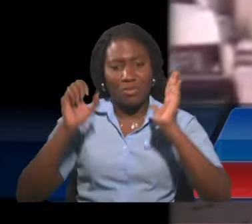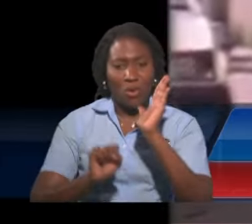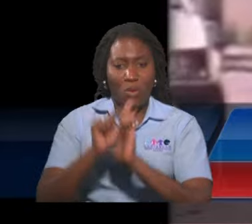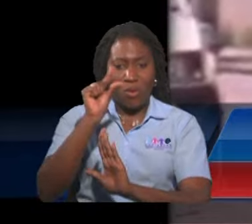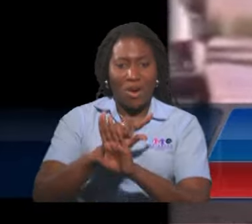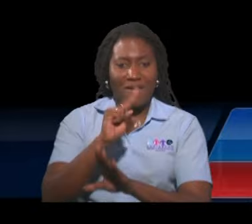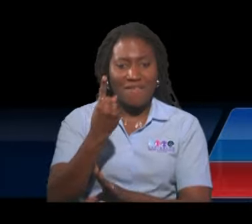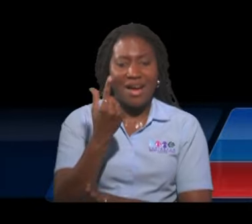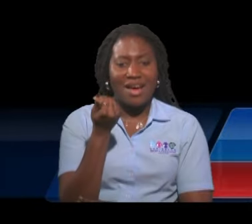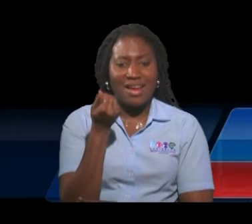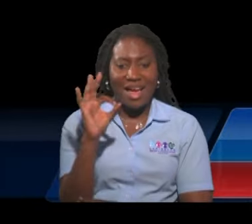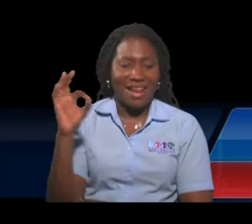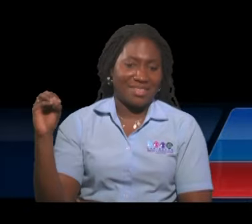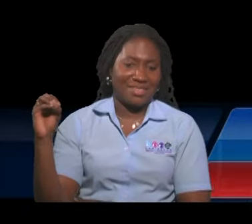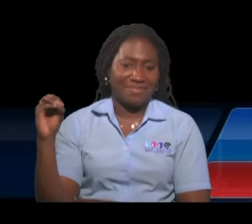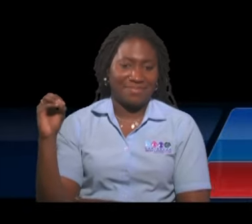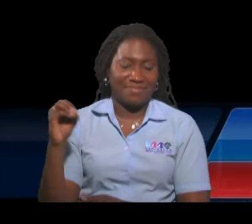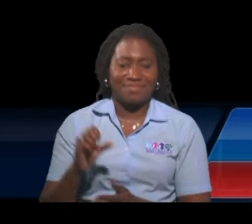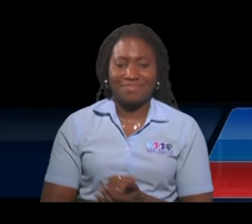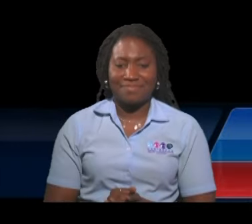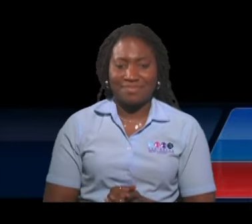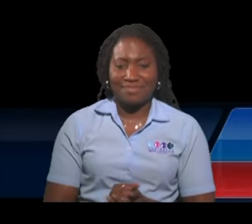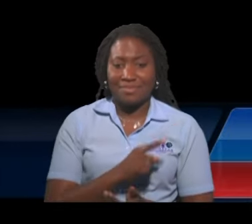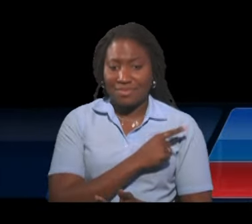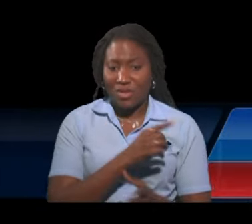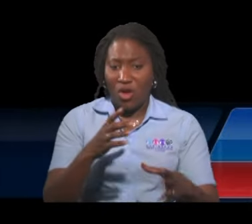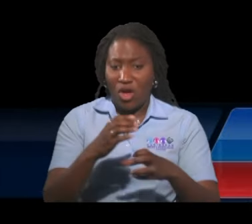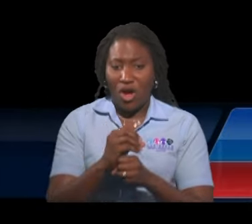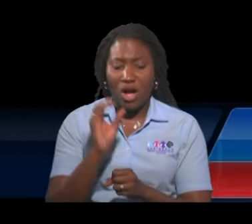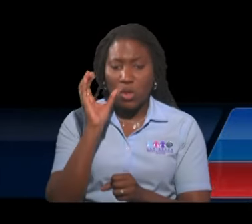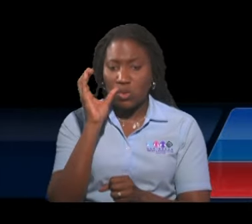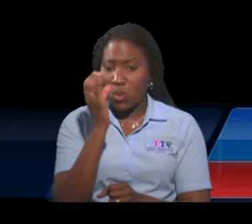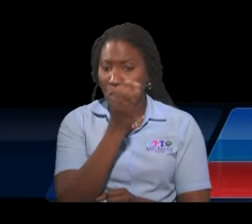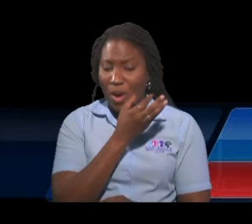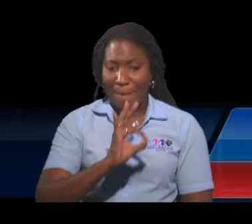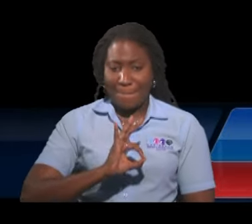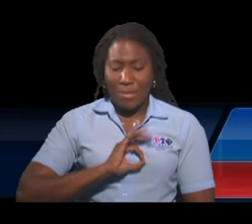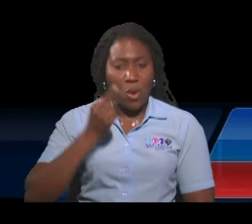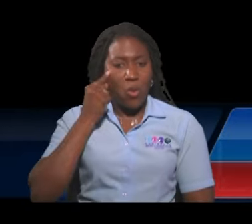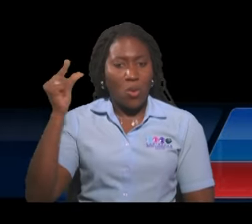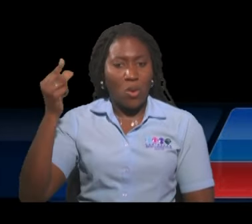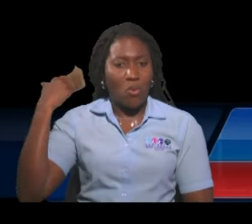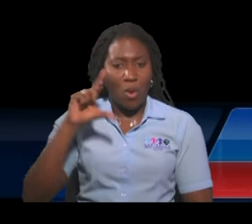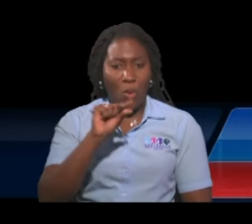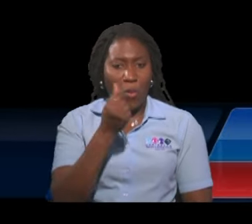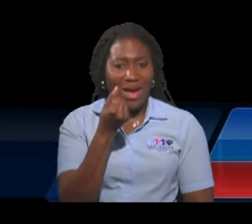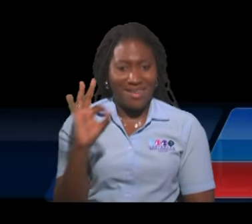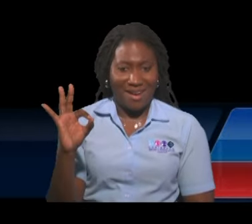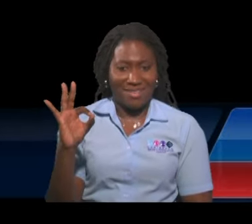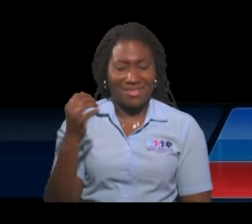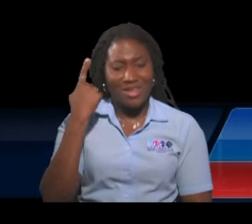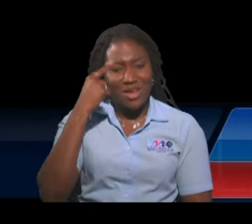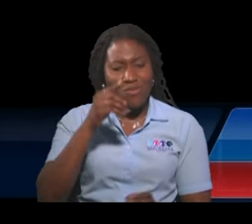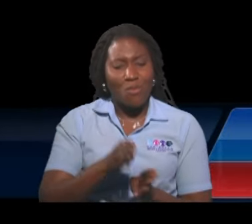August 1, 1990. Major General Brown received the Chaconia Medal Gold in 2019 in the sphere of public service.